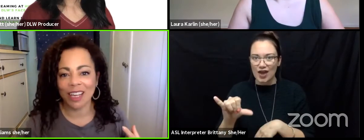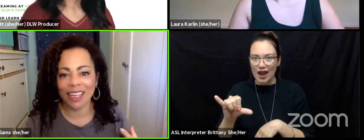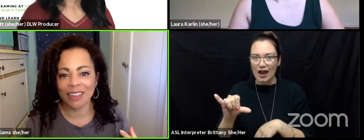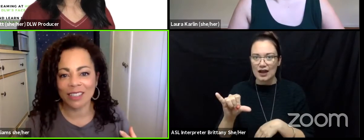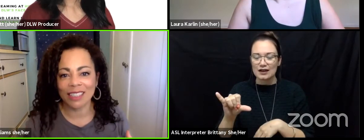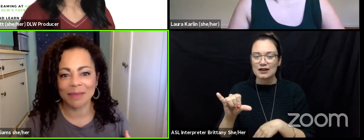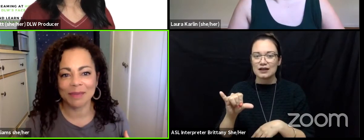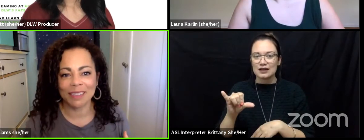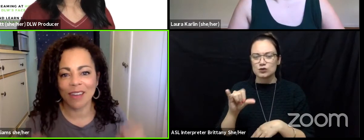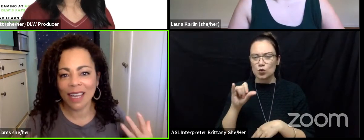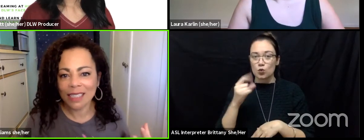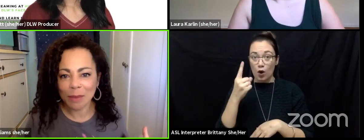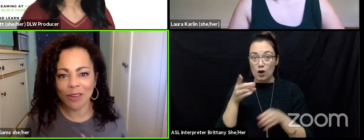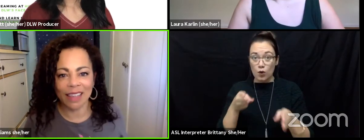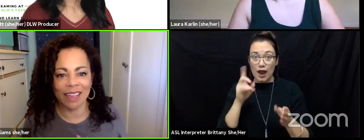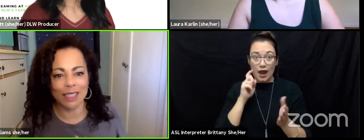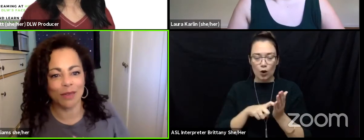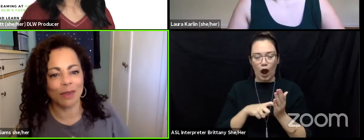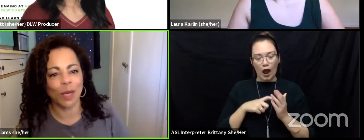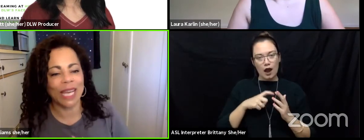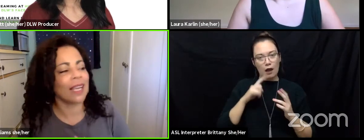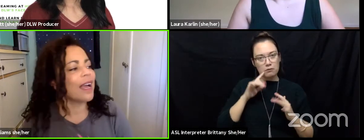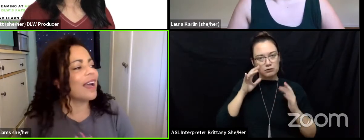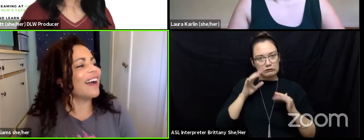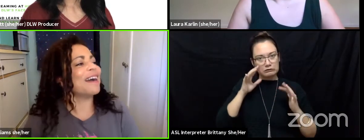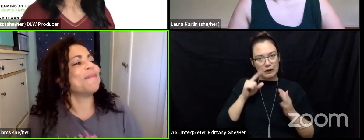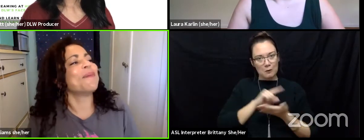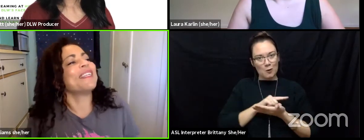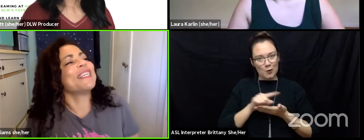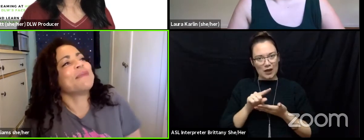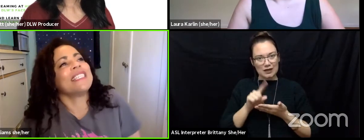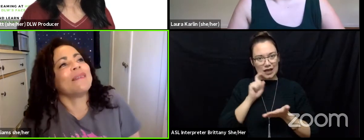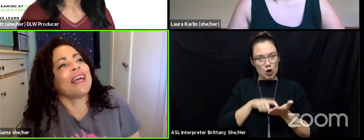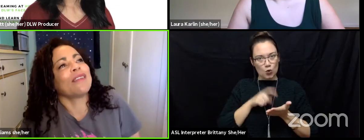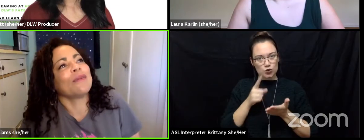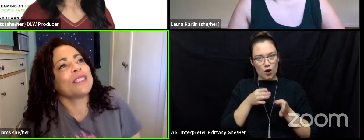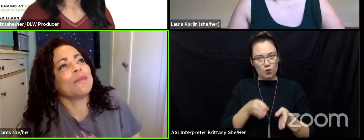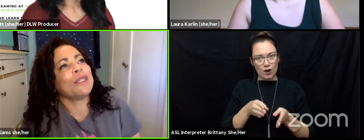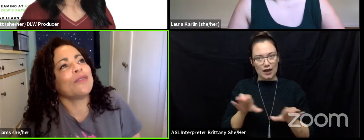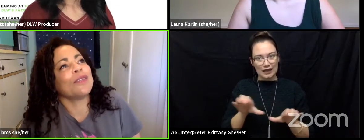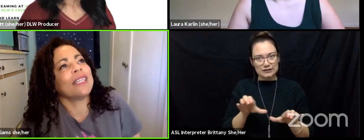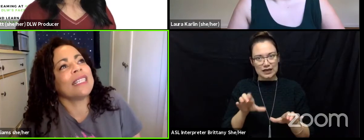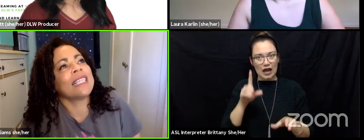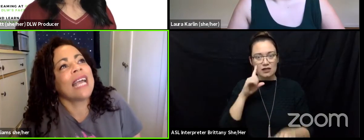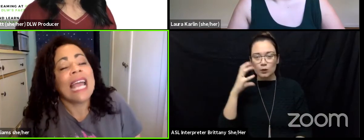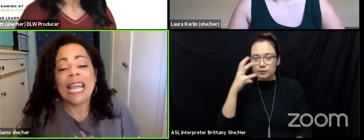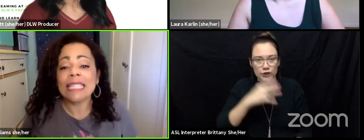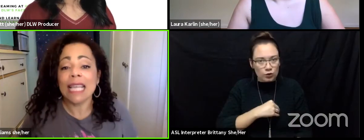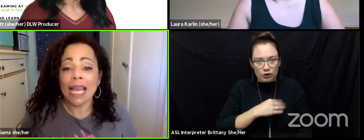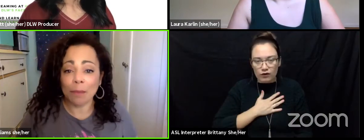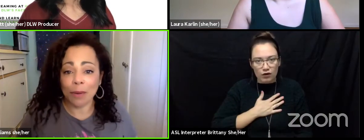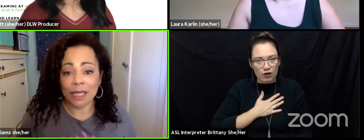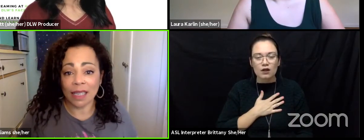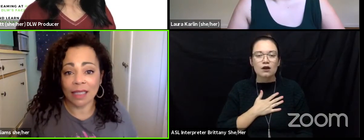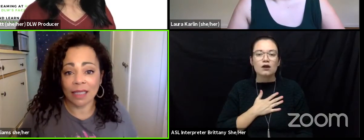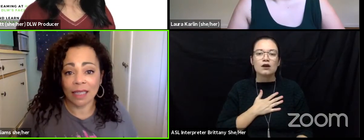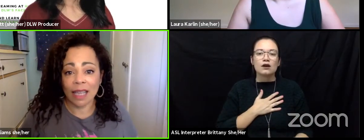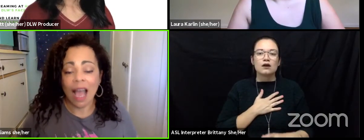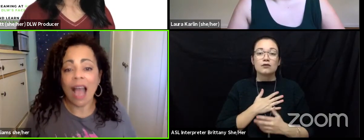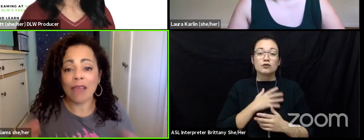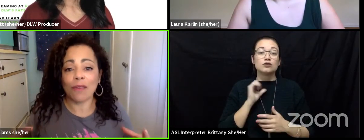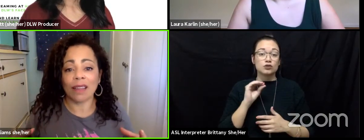so I'll try not to cry, as I've been crying the last week. One of the things we did that I thought was so beautiful is inside